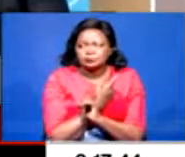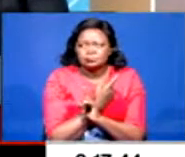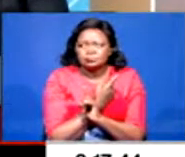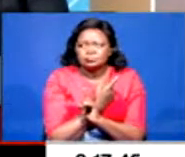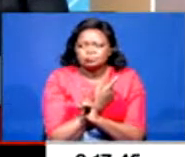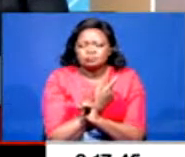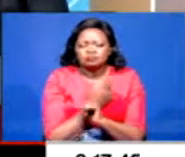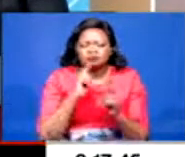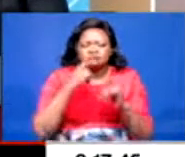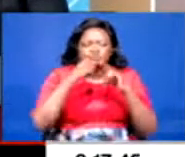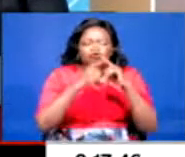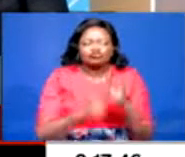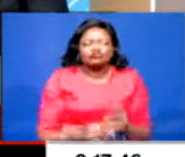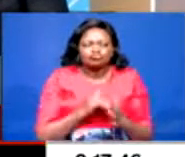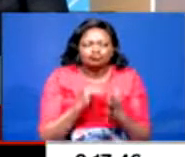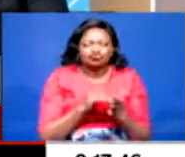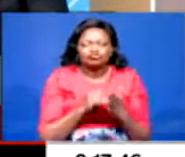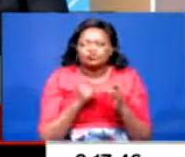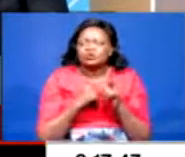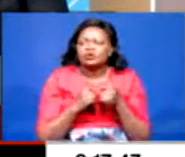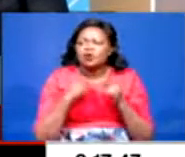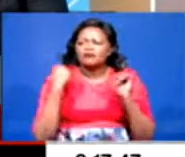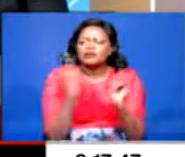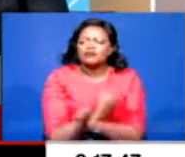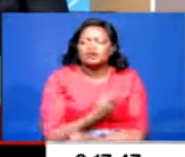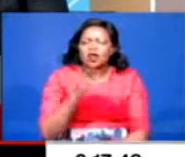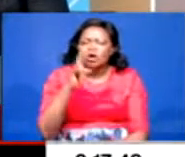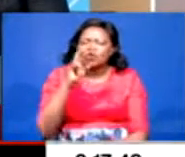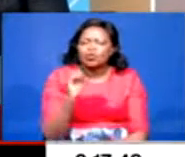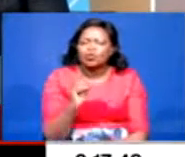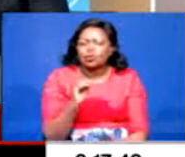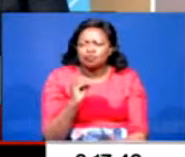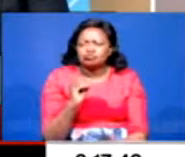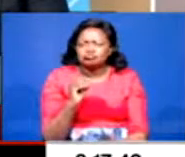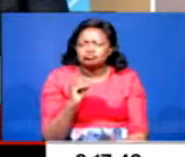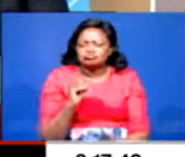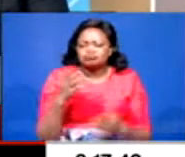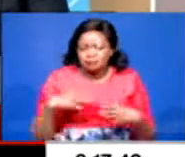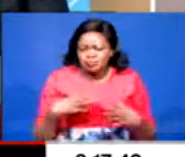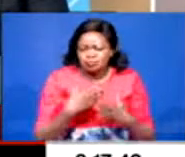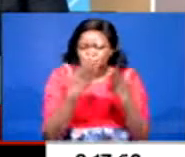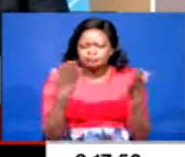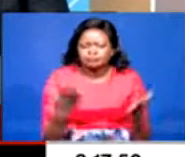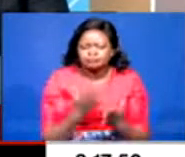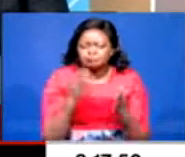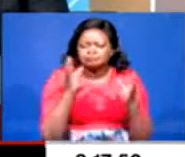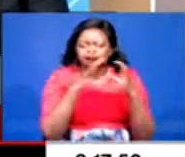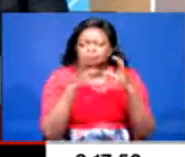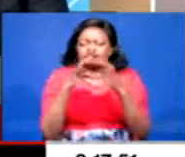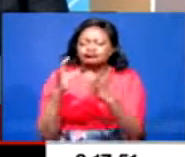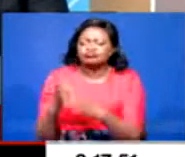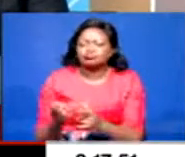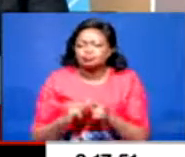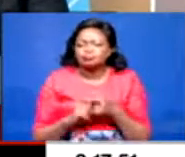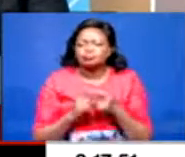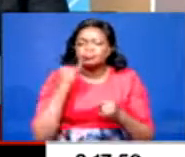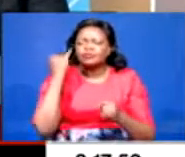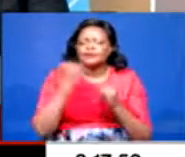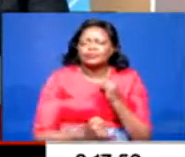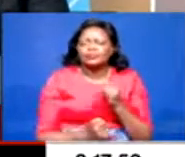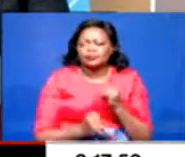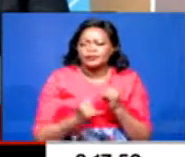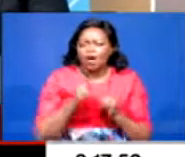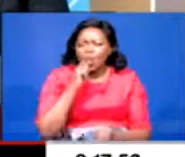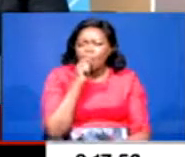tallying centers, we have got different returning officers. The Monainchi is here, we have got the agents here, we have got the final referee who is